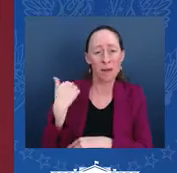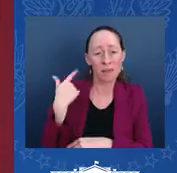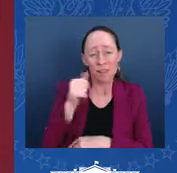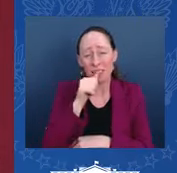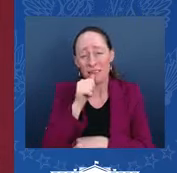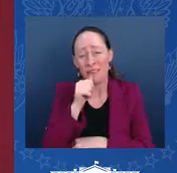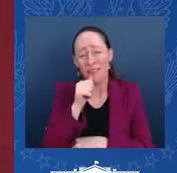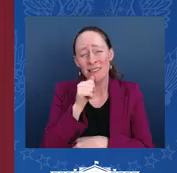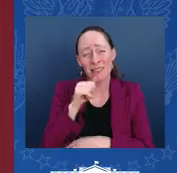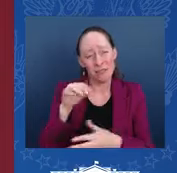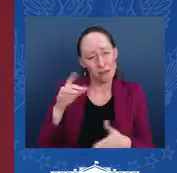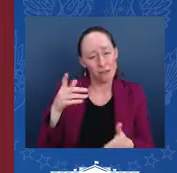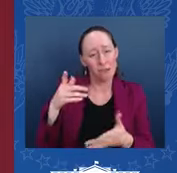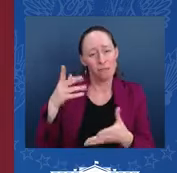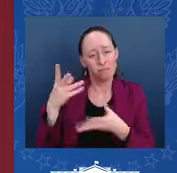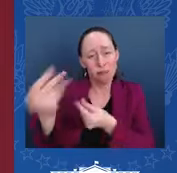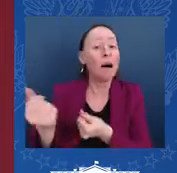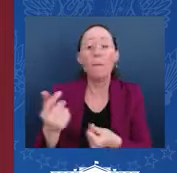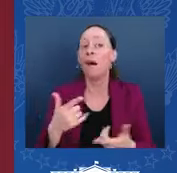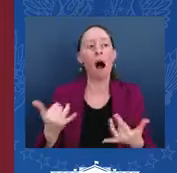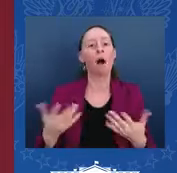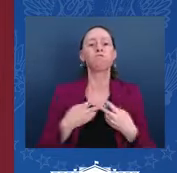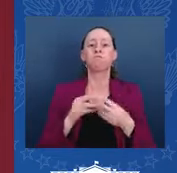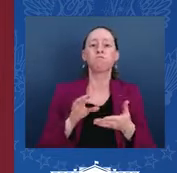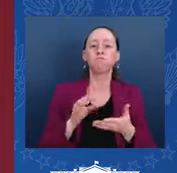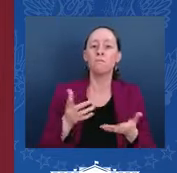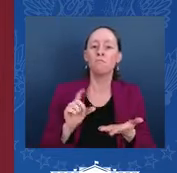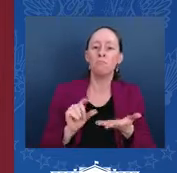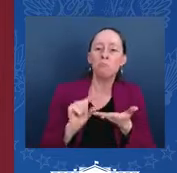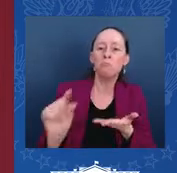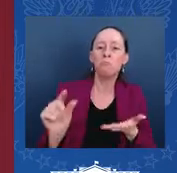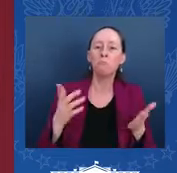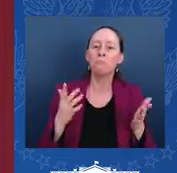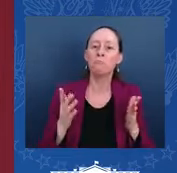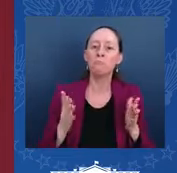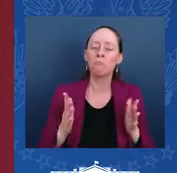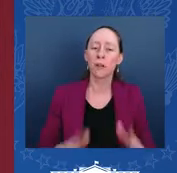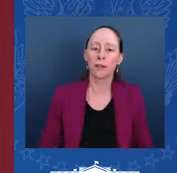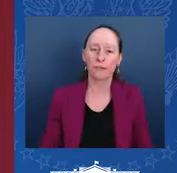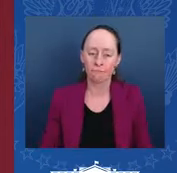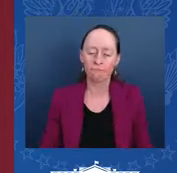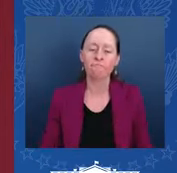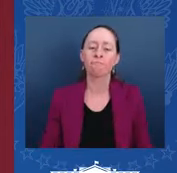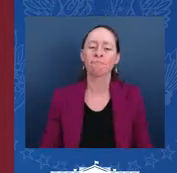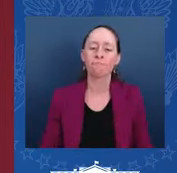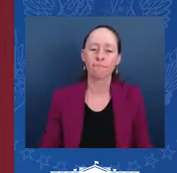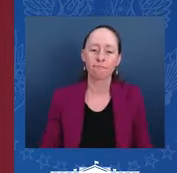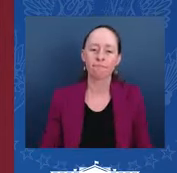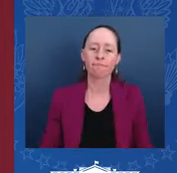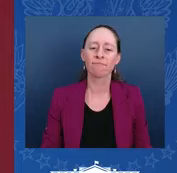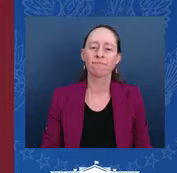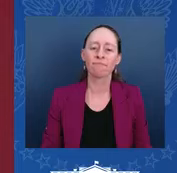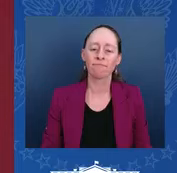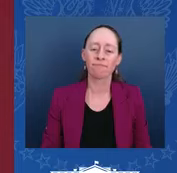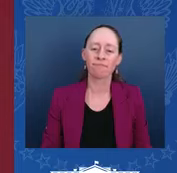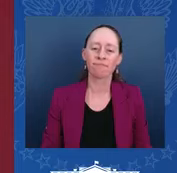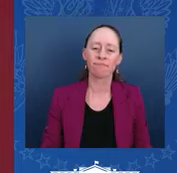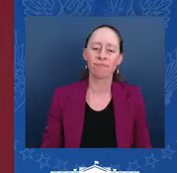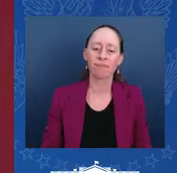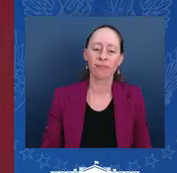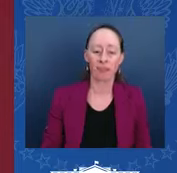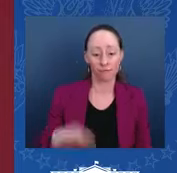so far, the newer lower drug prices and other reforms, we've cut the federal deficit by